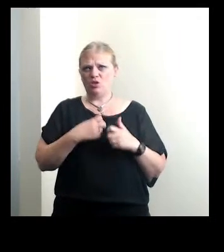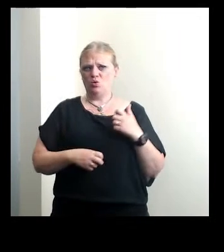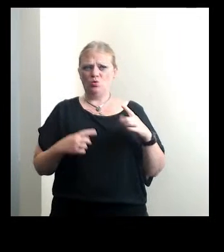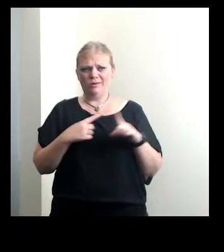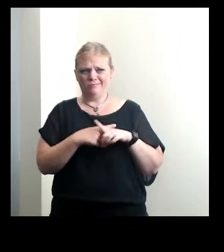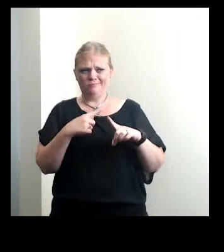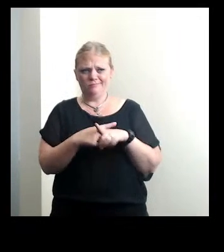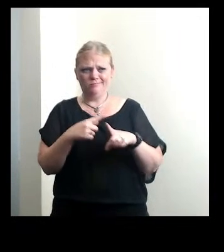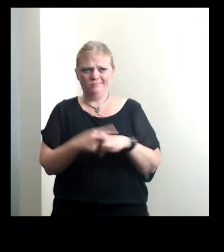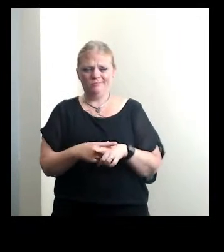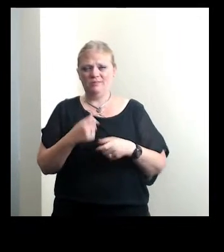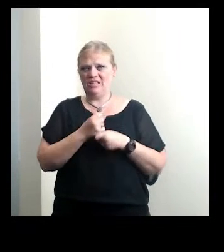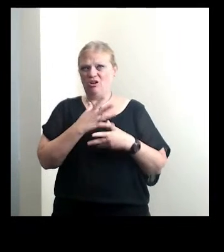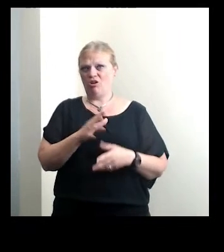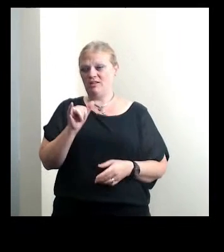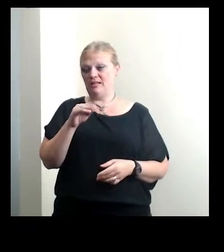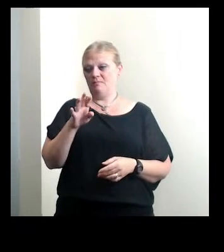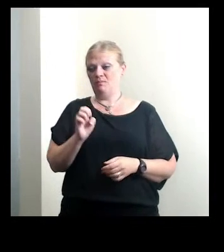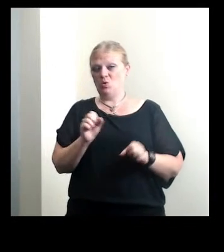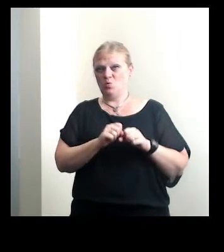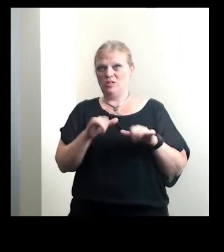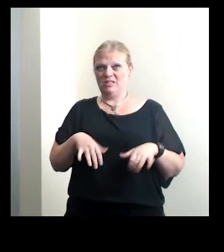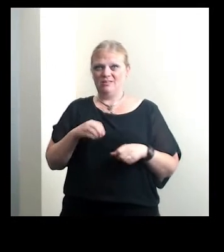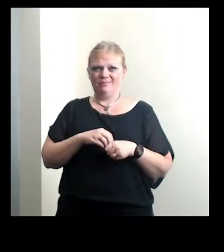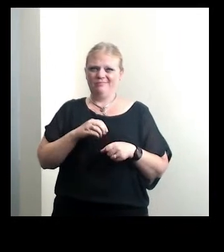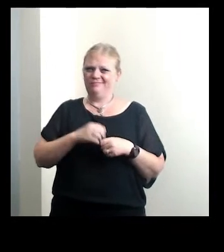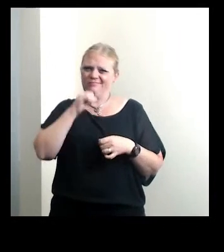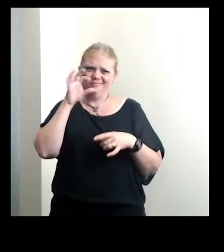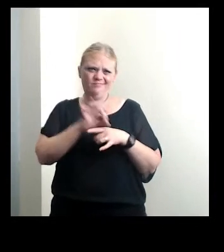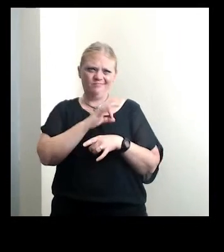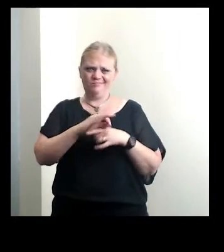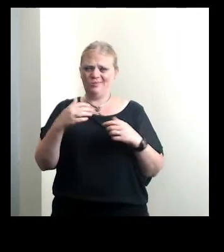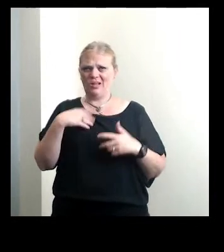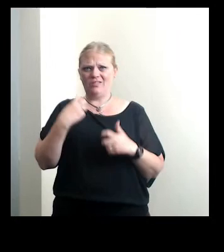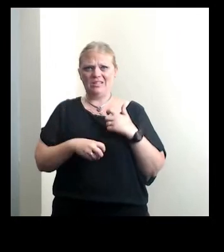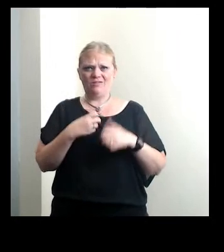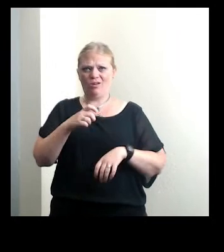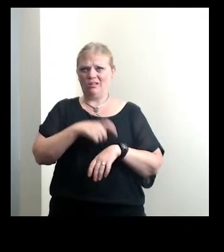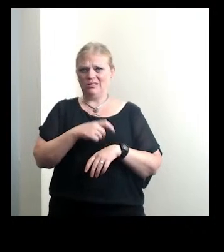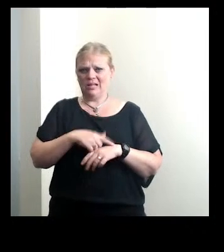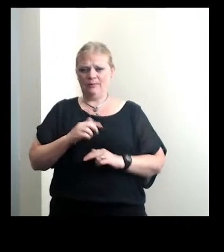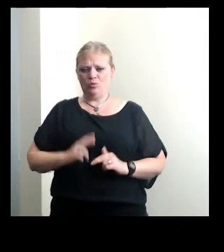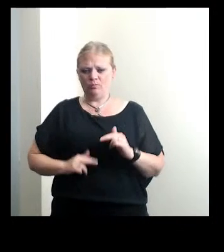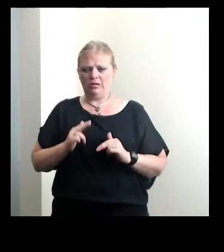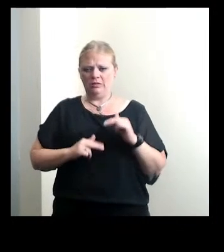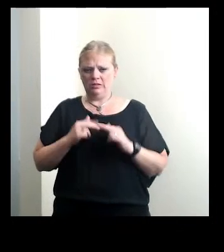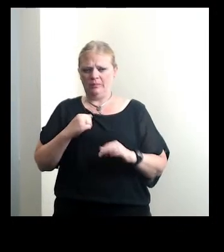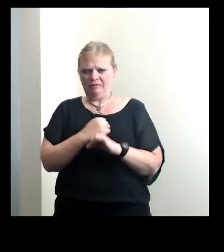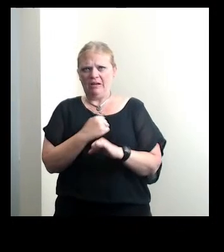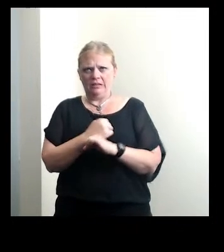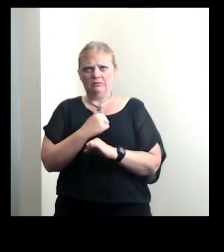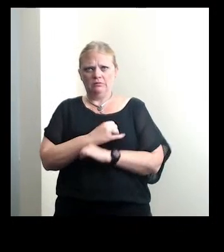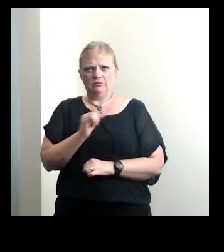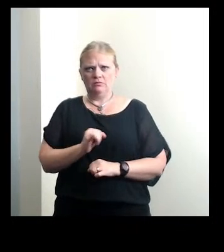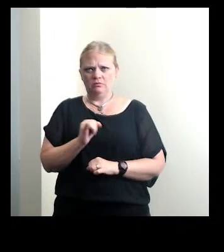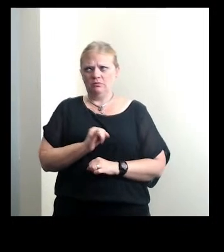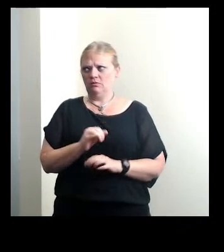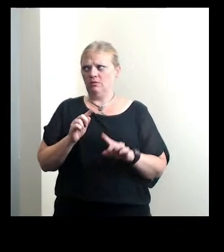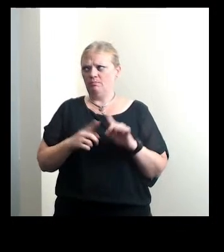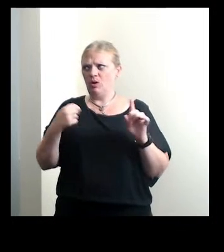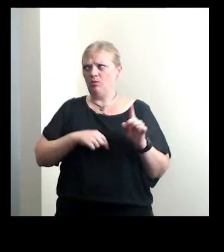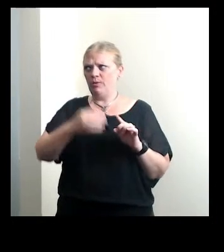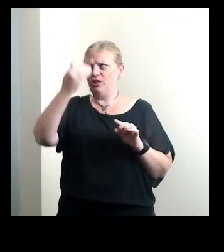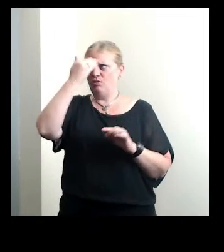their immune system not very functional, and so they have a difficult time mounting an antibody response and fighting infection. However, we know the